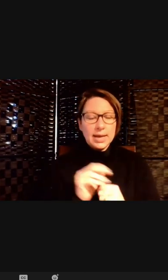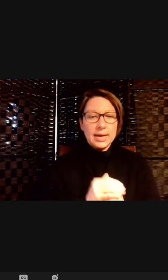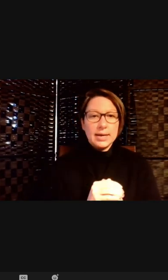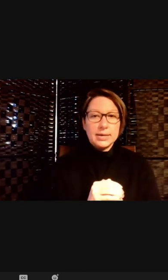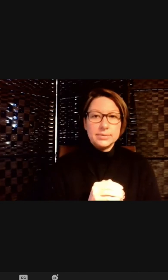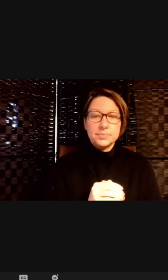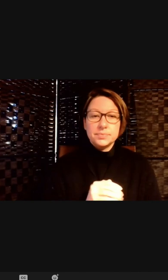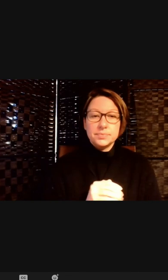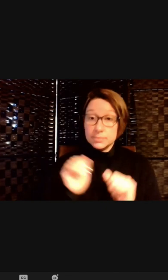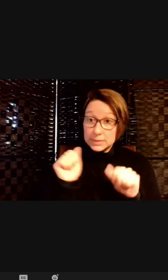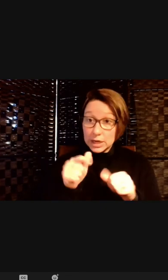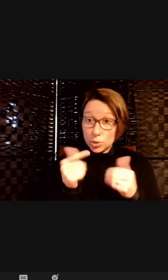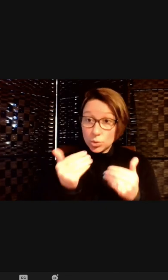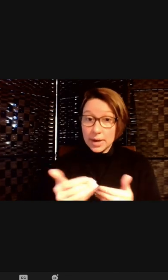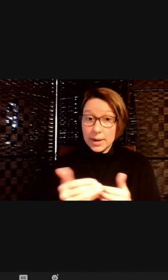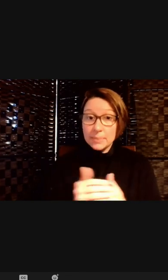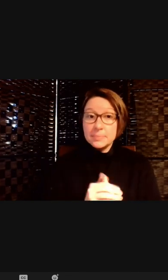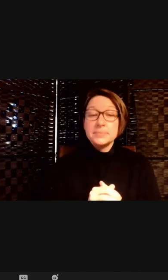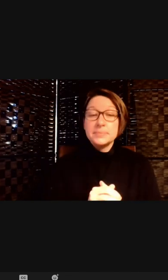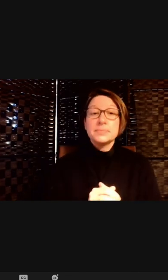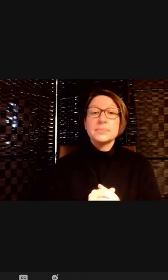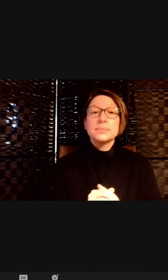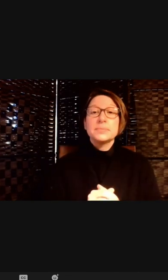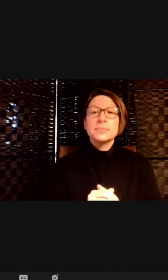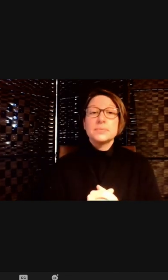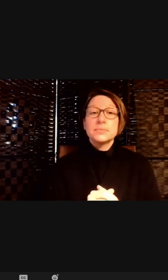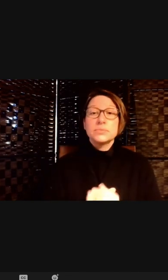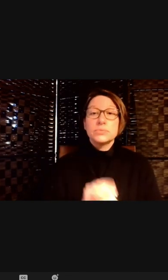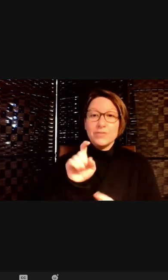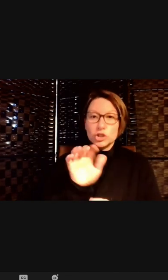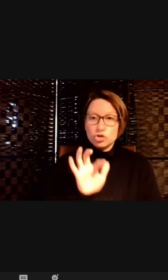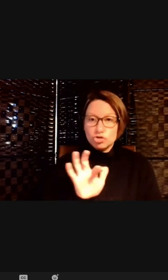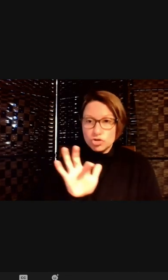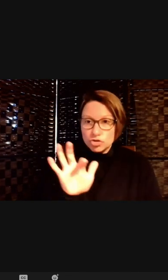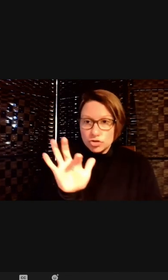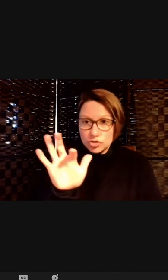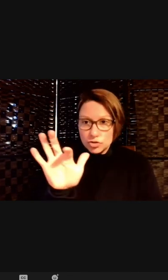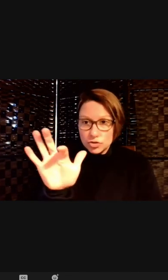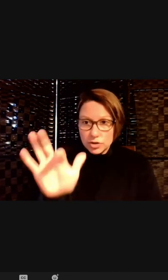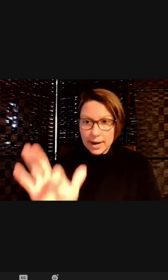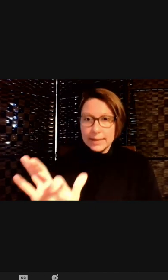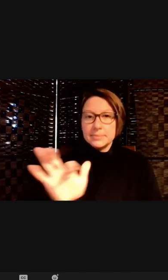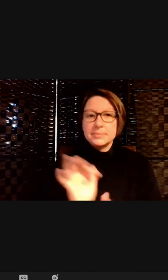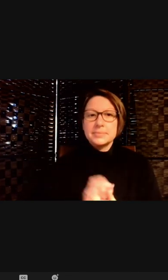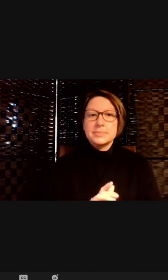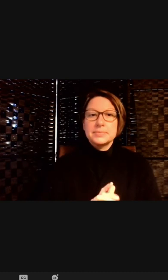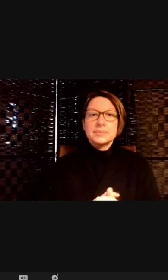Yeah, can you do that? Yeah. Drag it in there. Drag it to its puzzle piece.